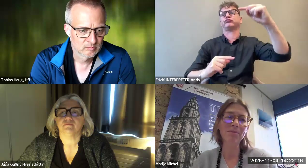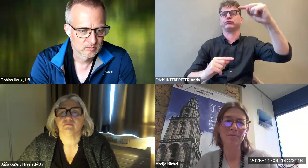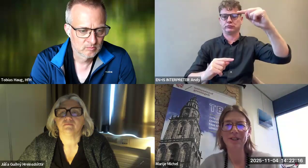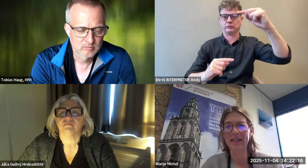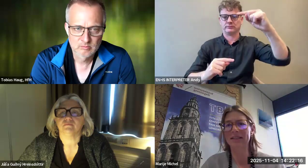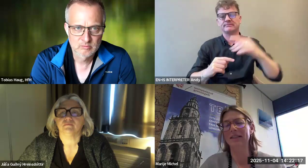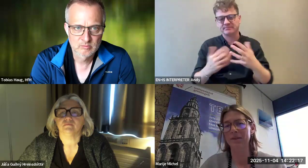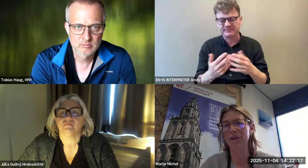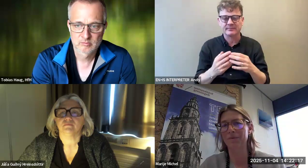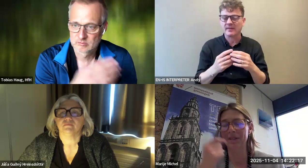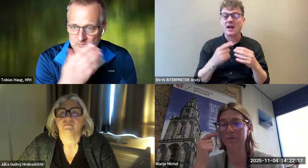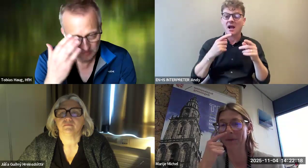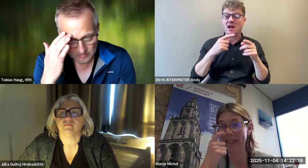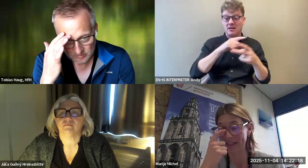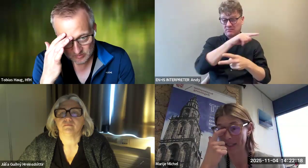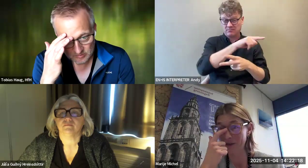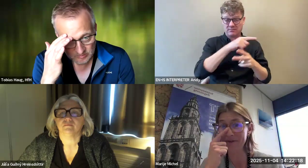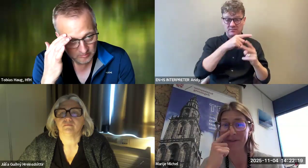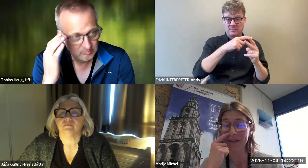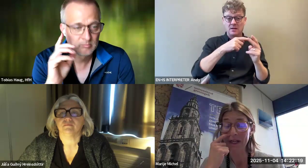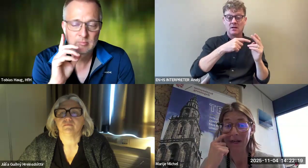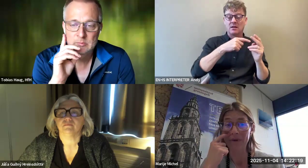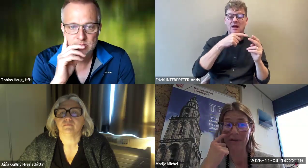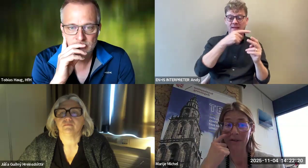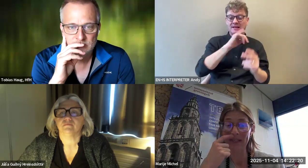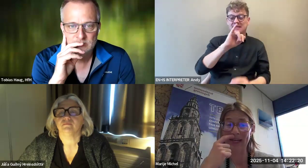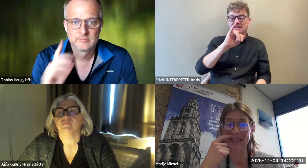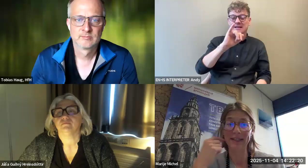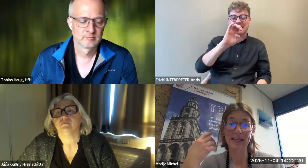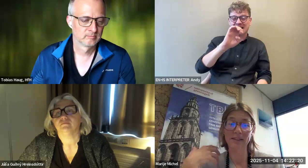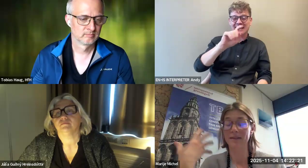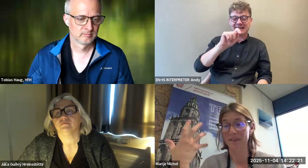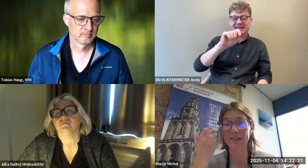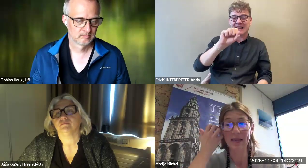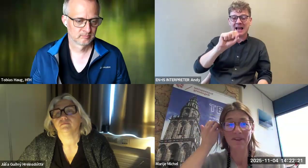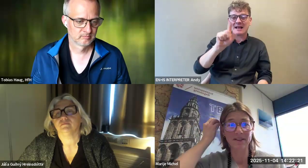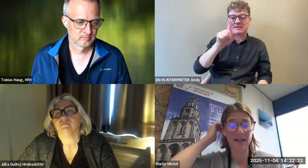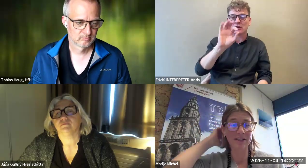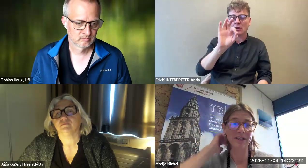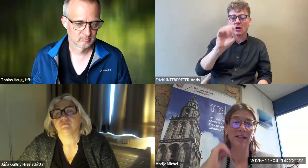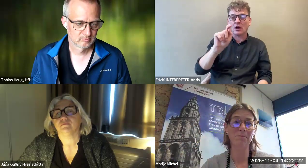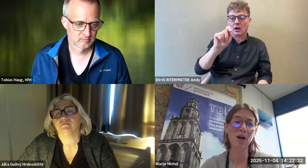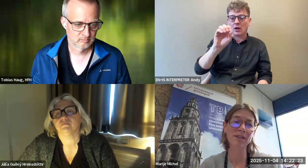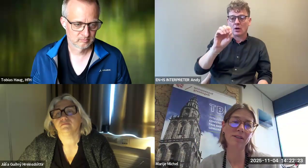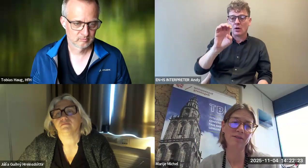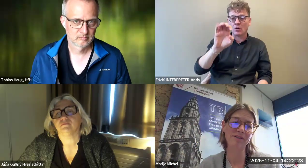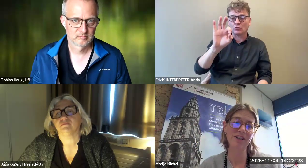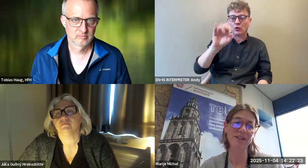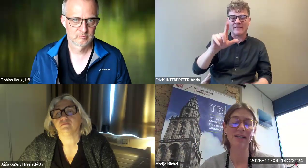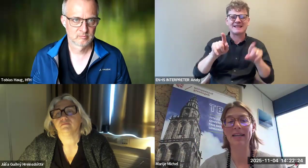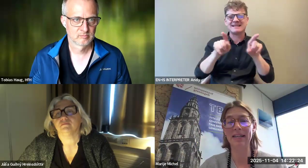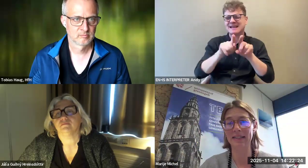a follow-up project, this one was the one by ETS TOEFL, we looked at, again, it was the same methodologies as